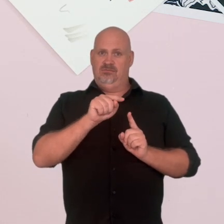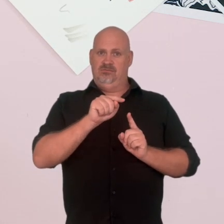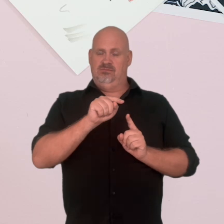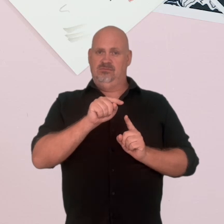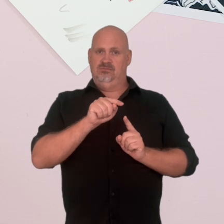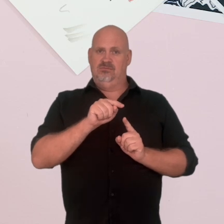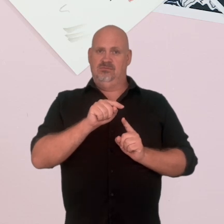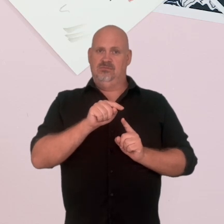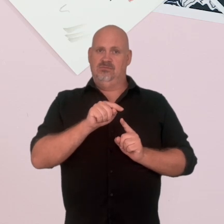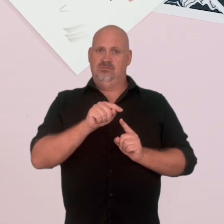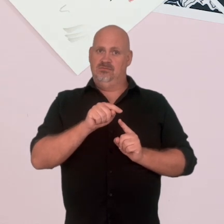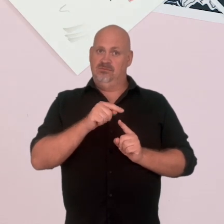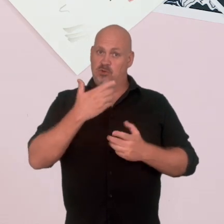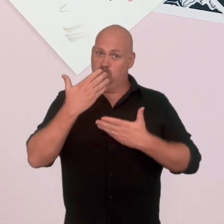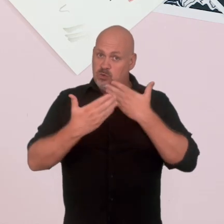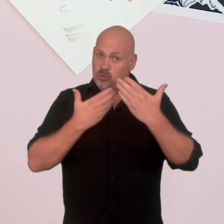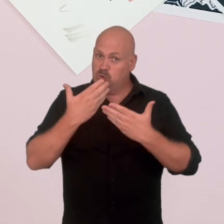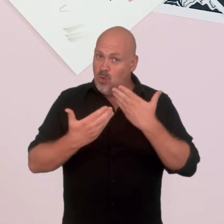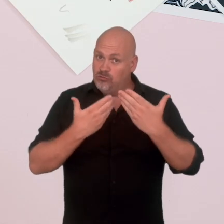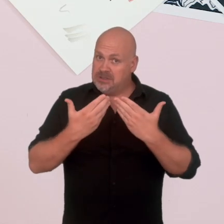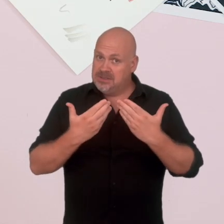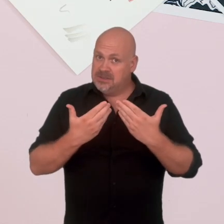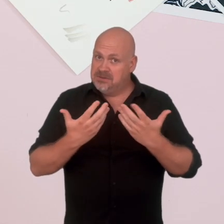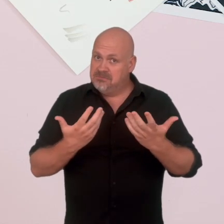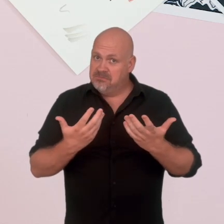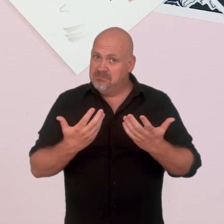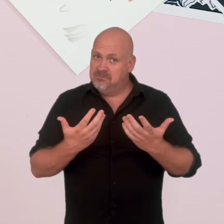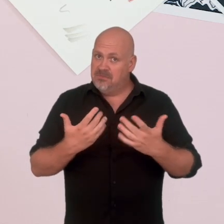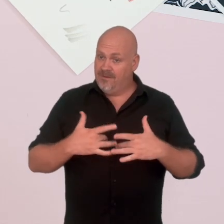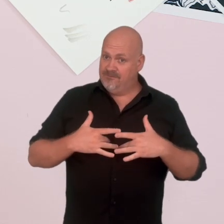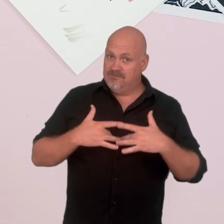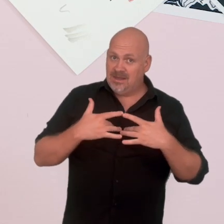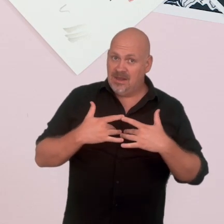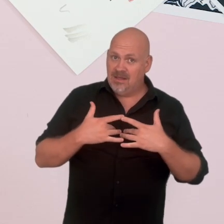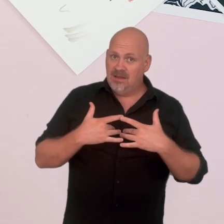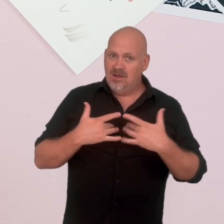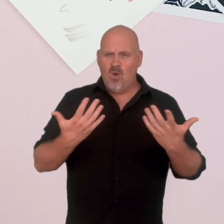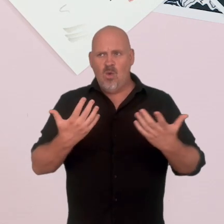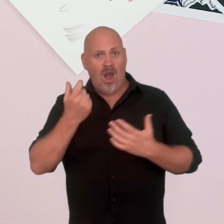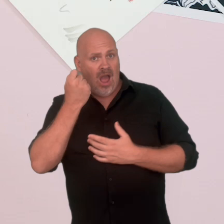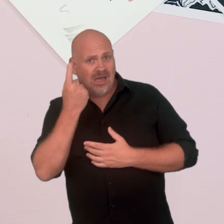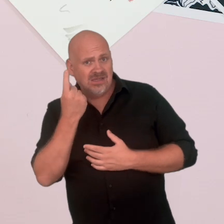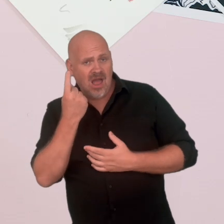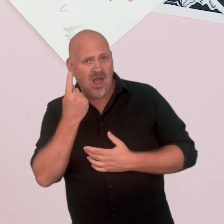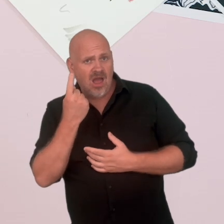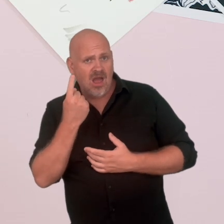is there a story, a feeling, or an idea?